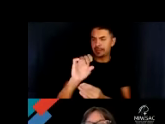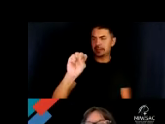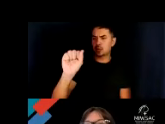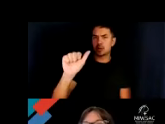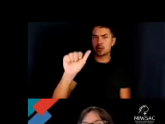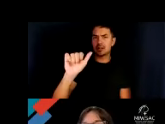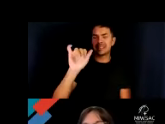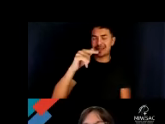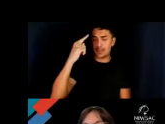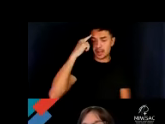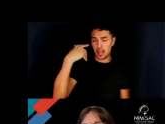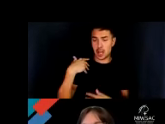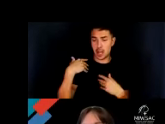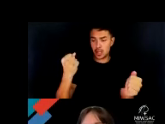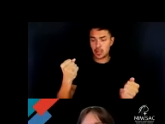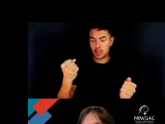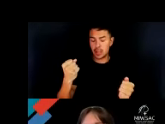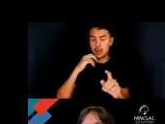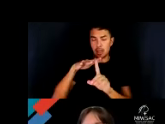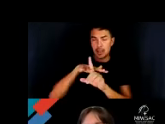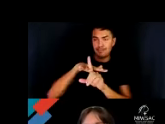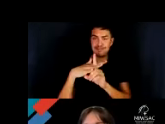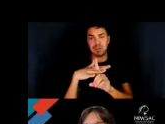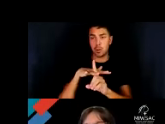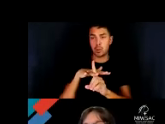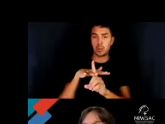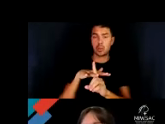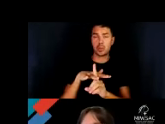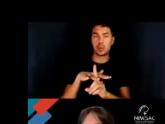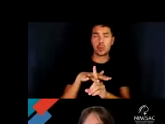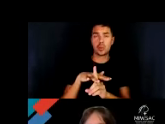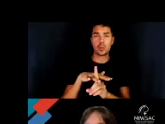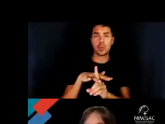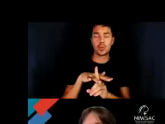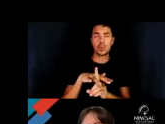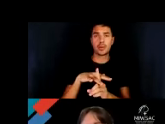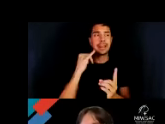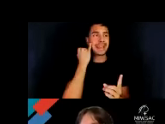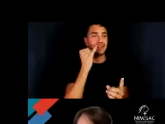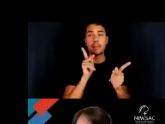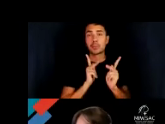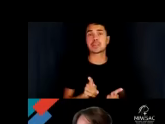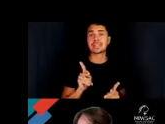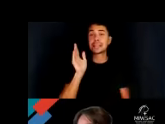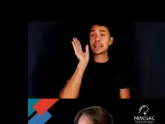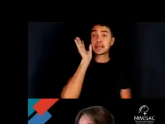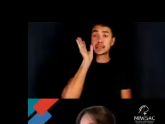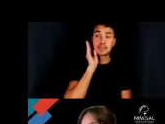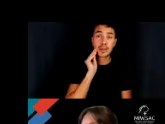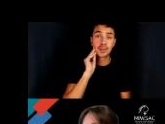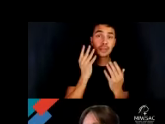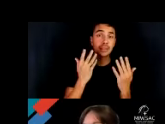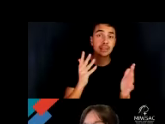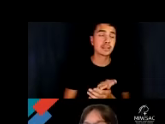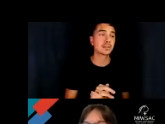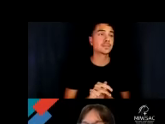someone's mental health might be impacted if they have experienced or are